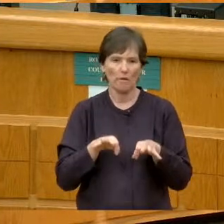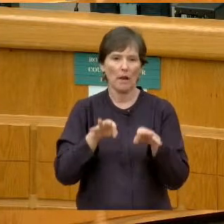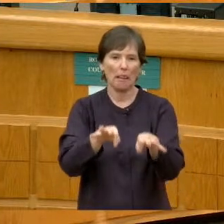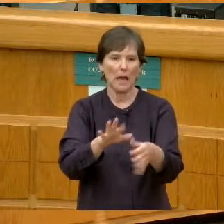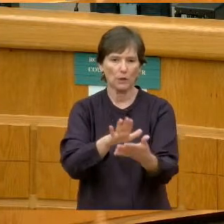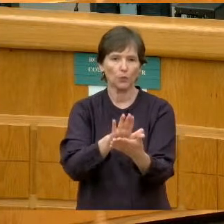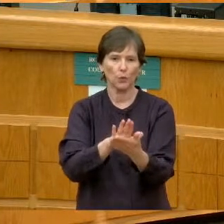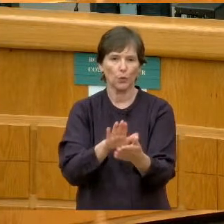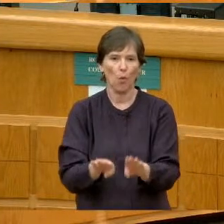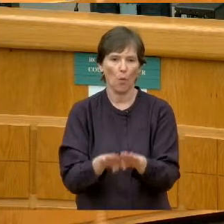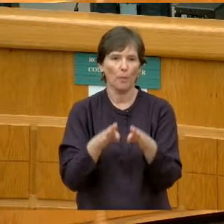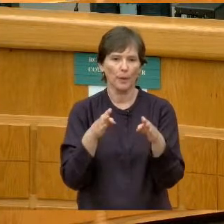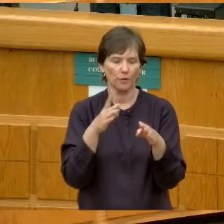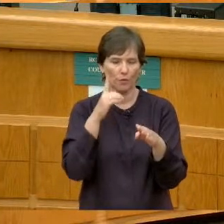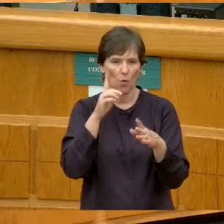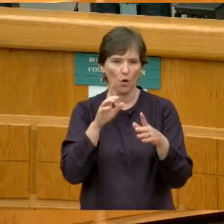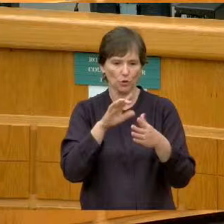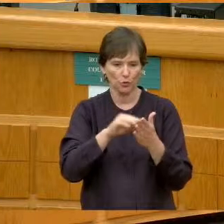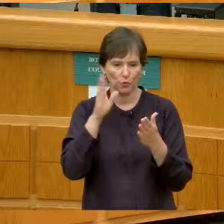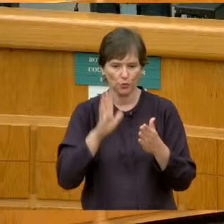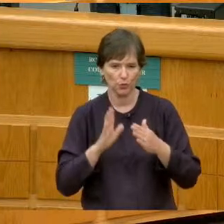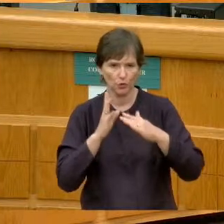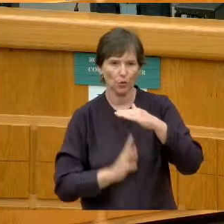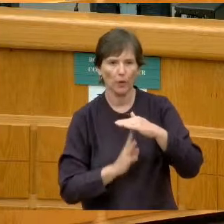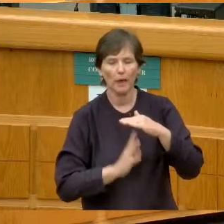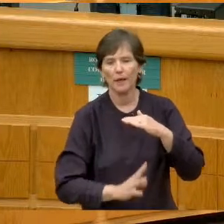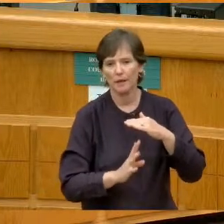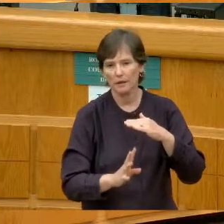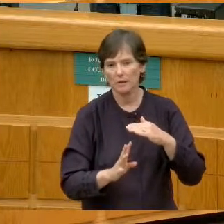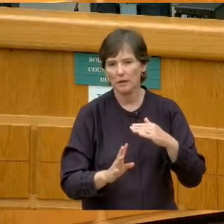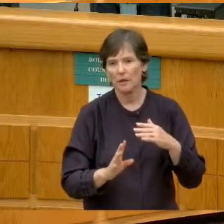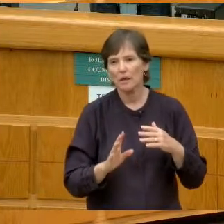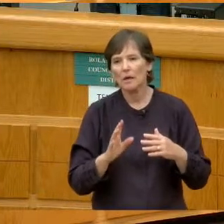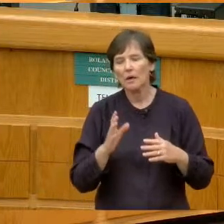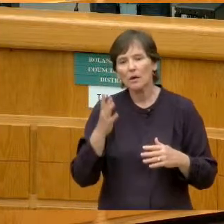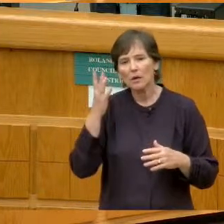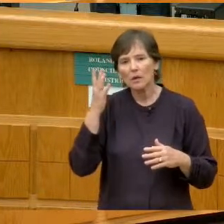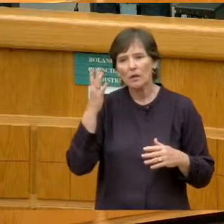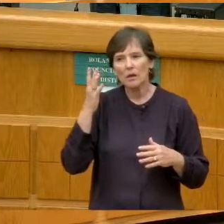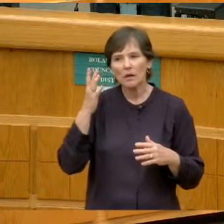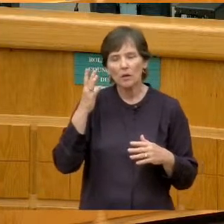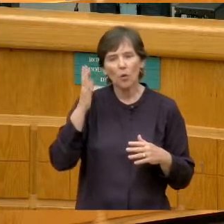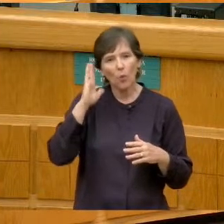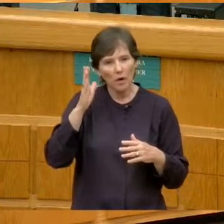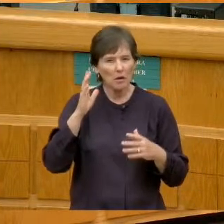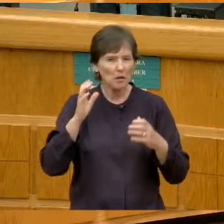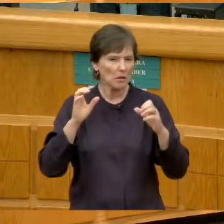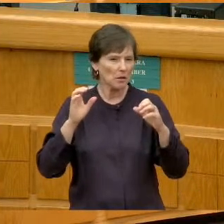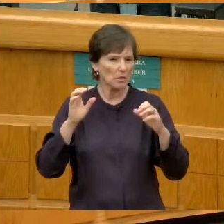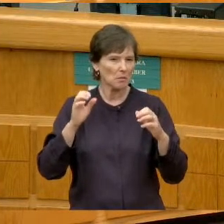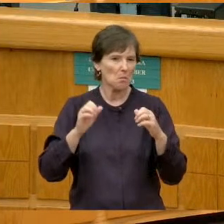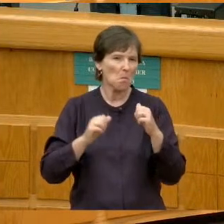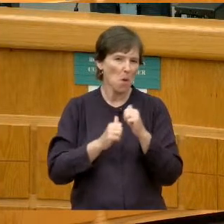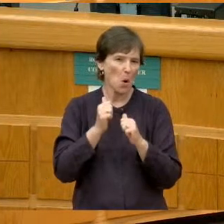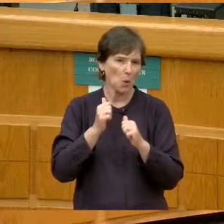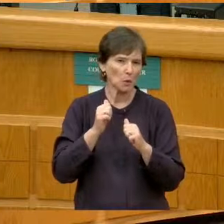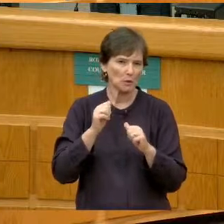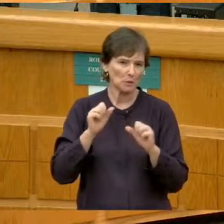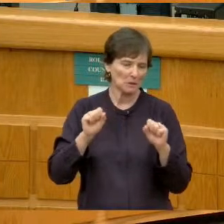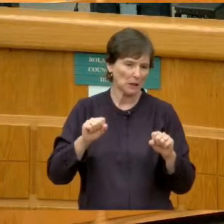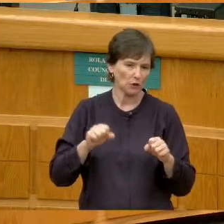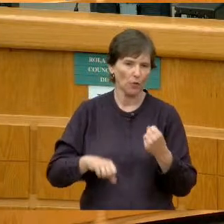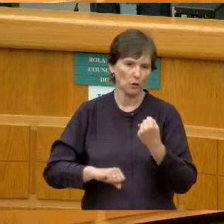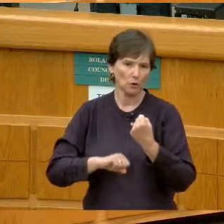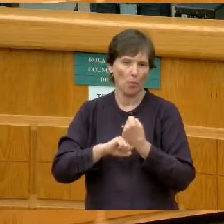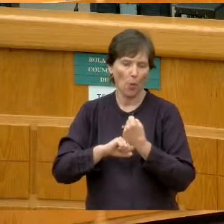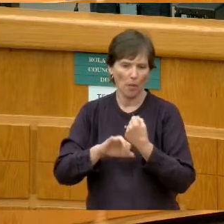allow staff to give the opportunity to inform the board and their parents about what to expect